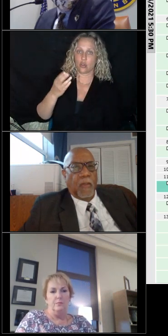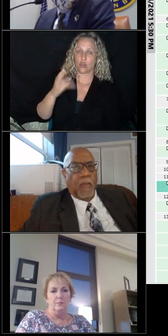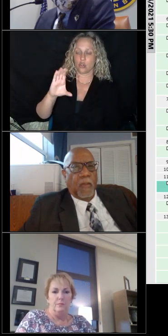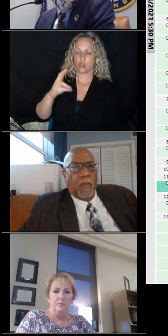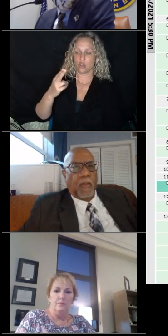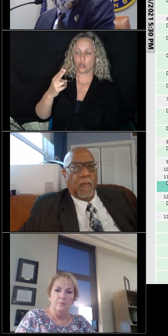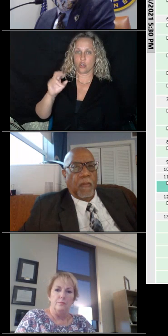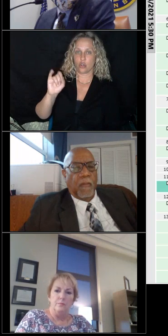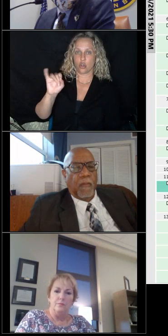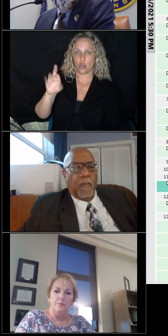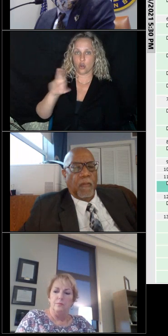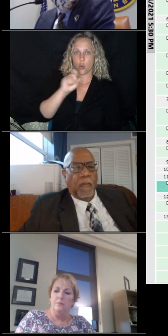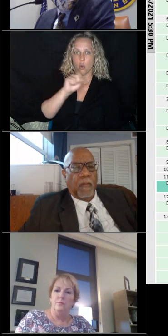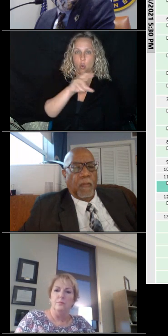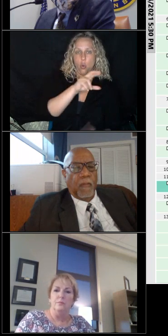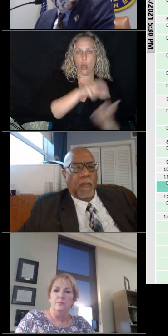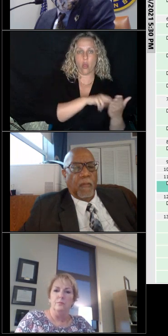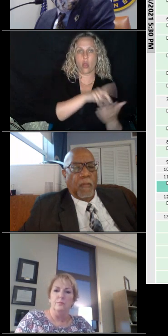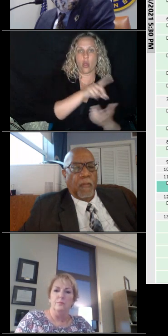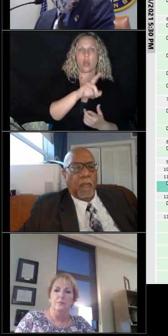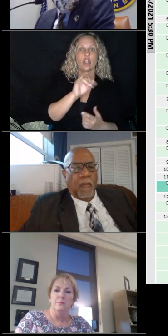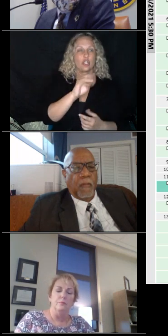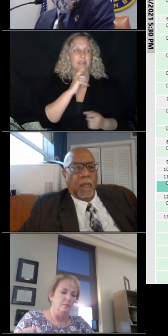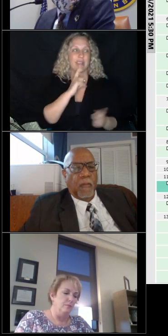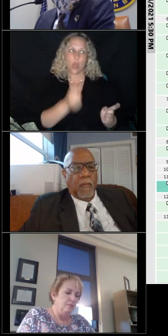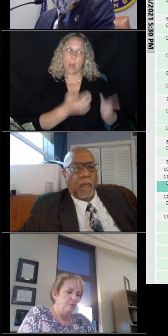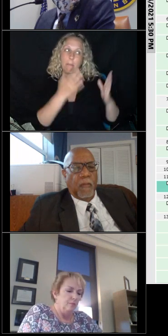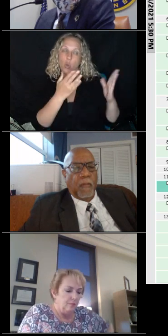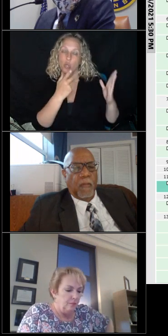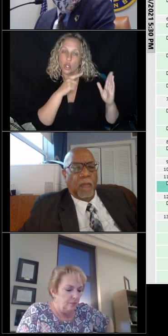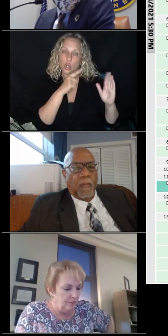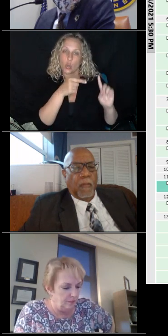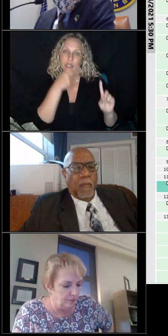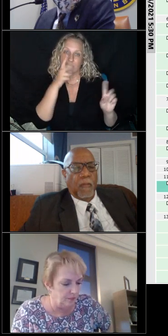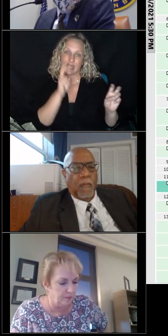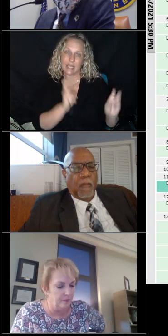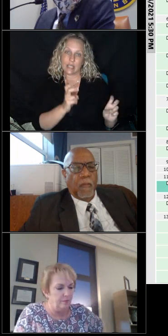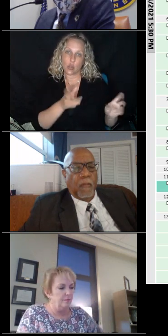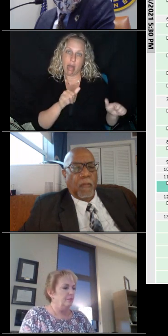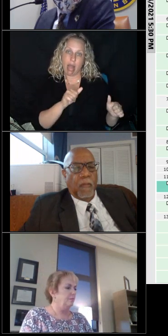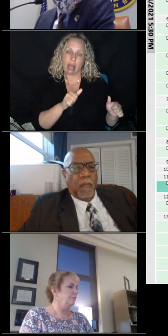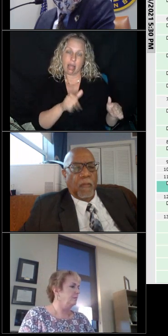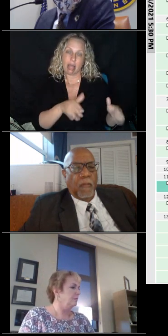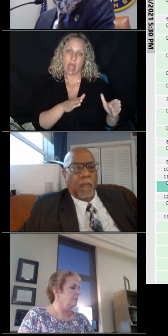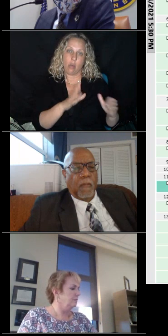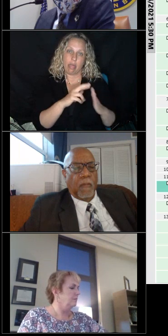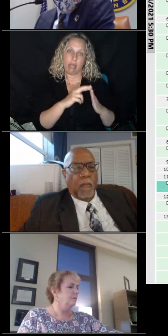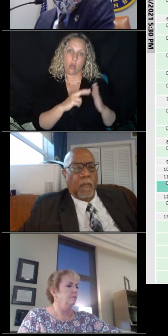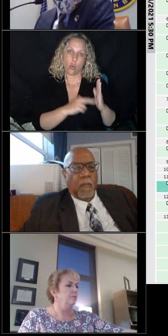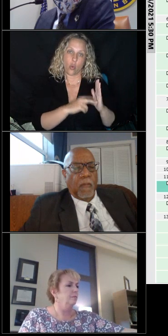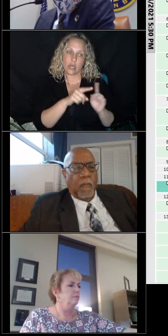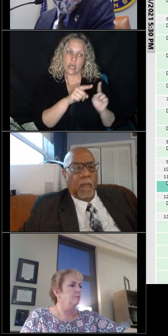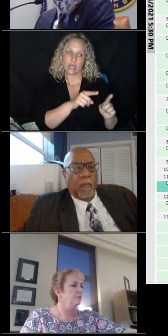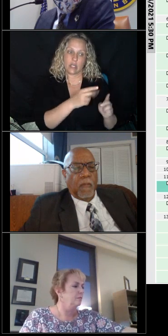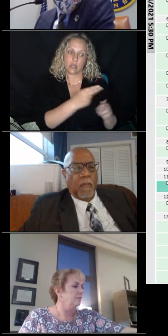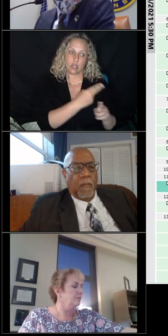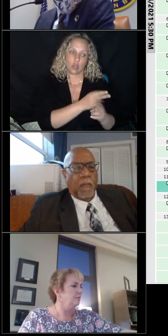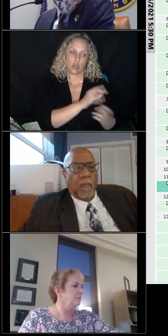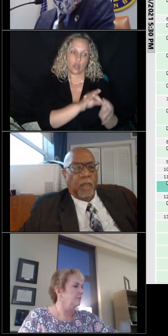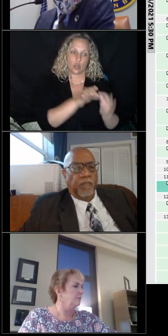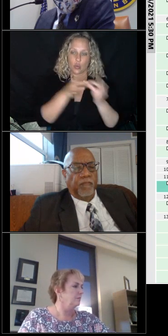No, the motion, I think, goes to the issue of allowing the ordinance to be used to interpret